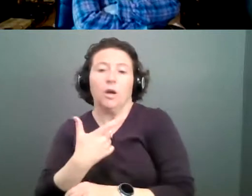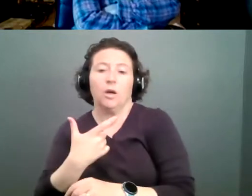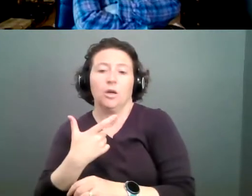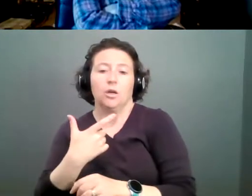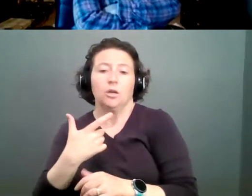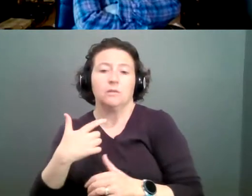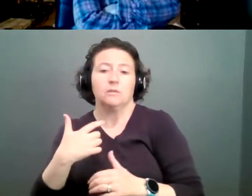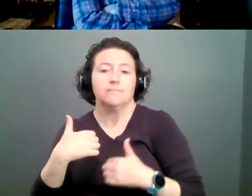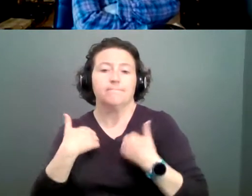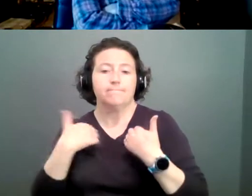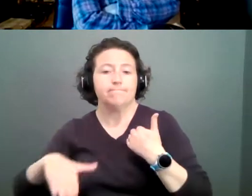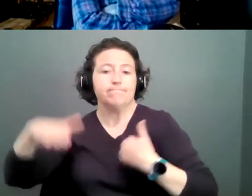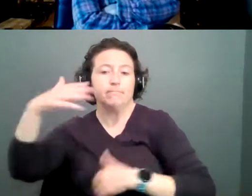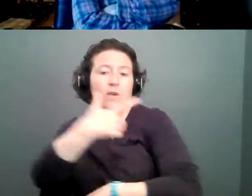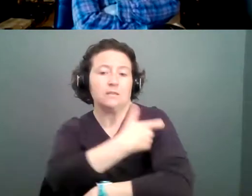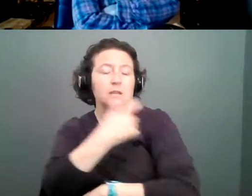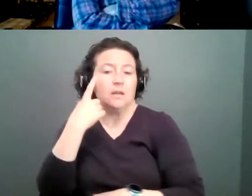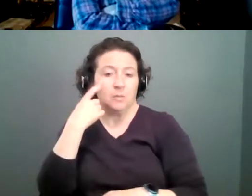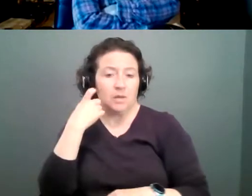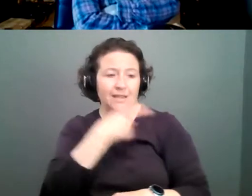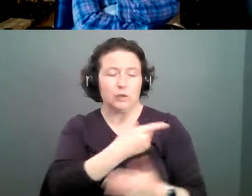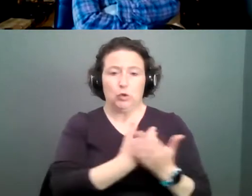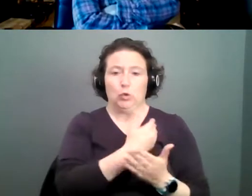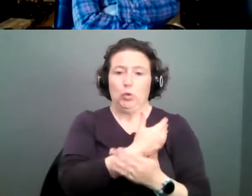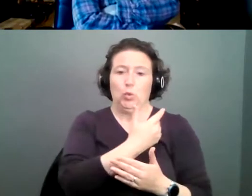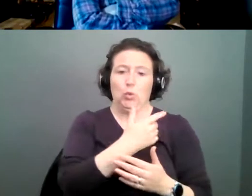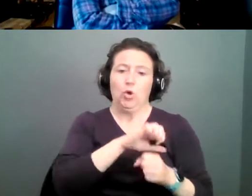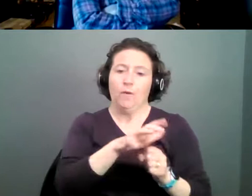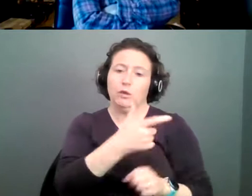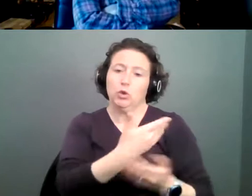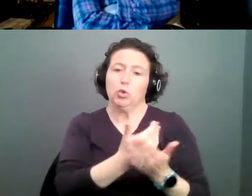vaccinations, because this is a newer vaccination.